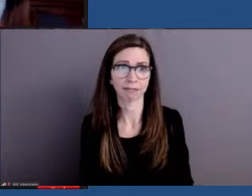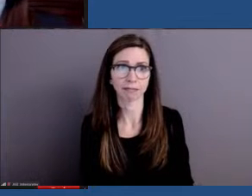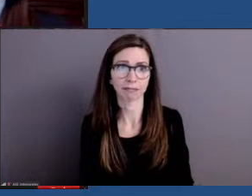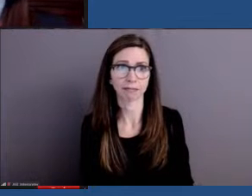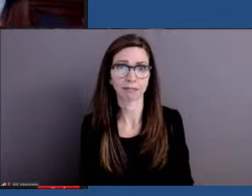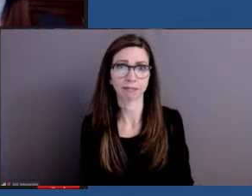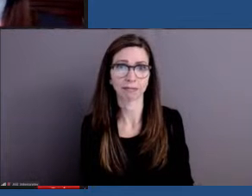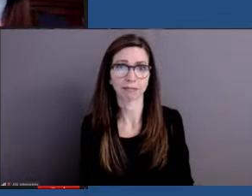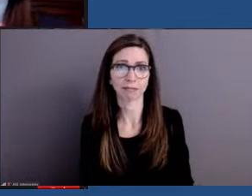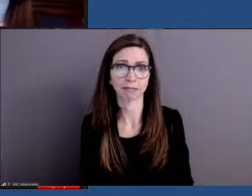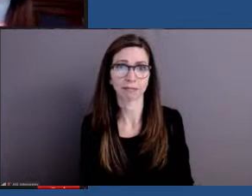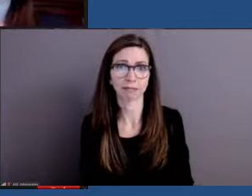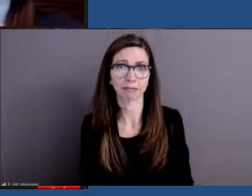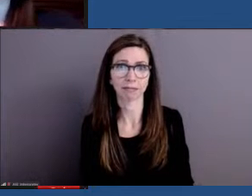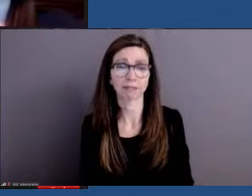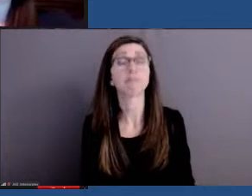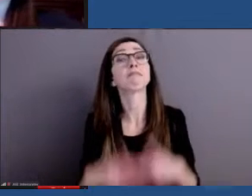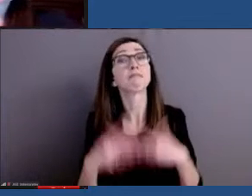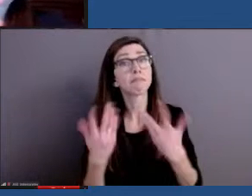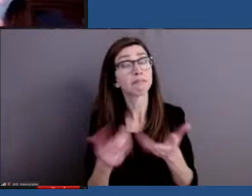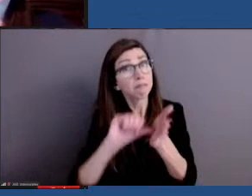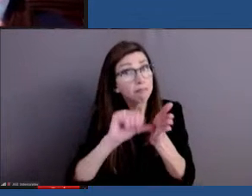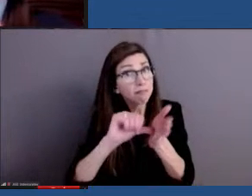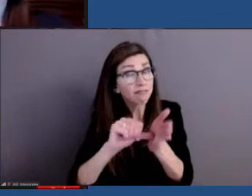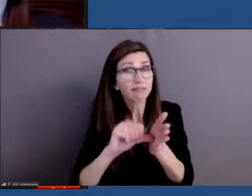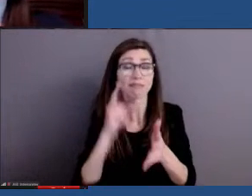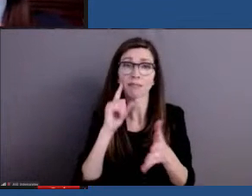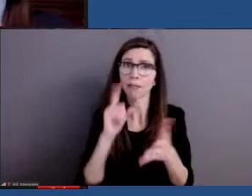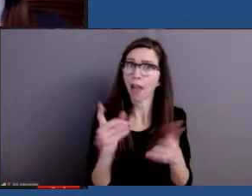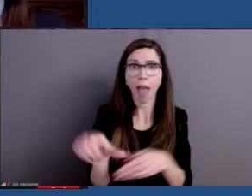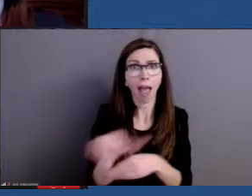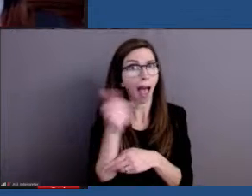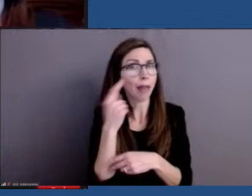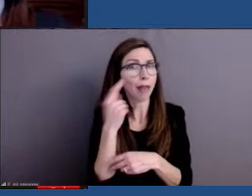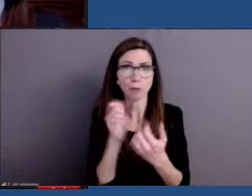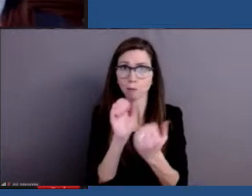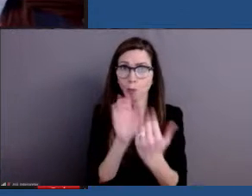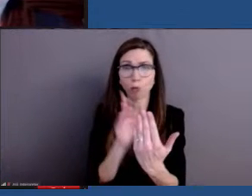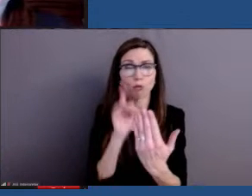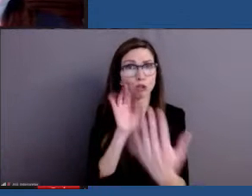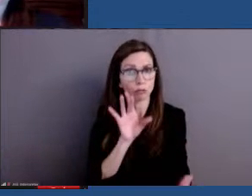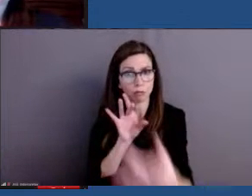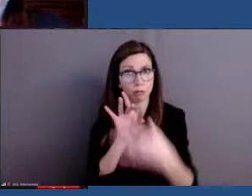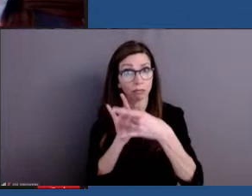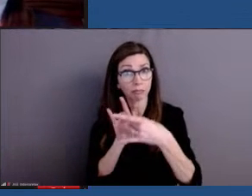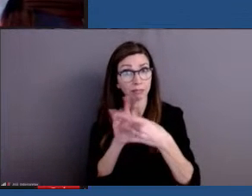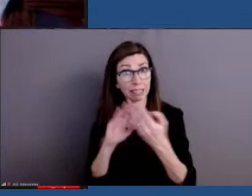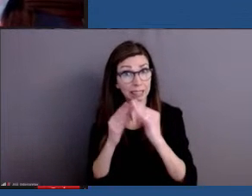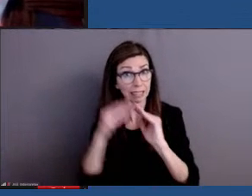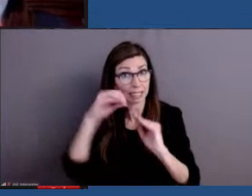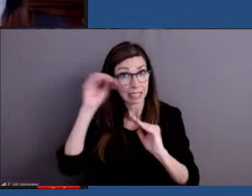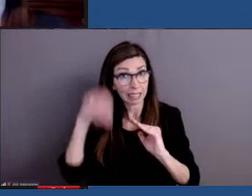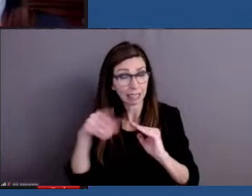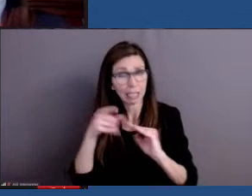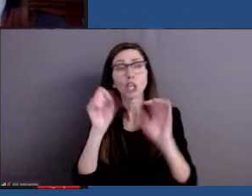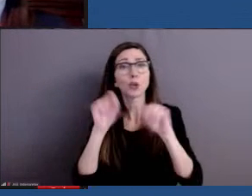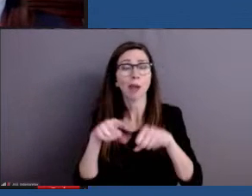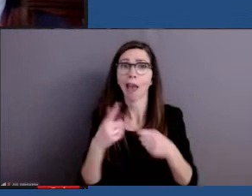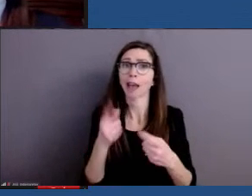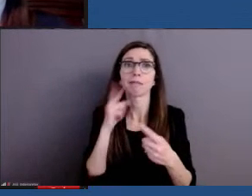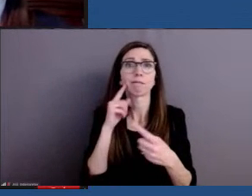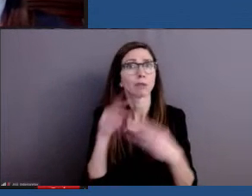Finally, again, we wanted to highlight a new way to engage with the city using the Canada Video Relay Service,